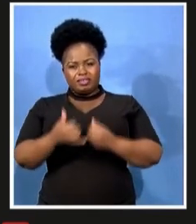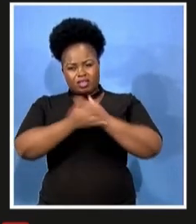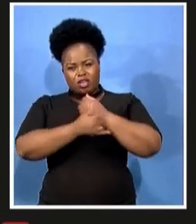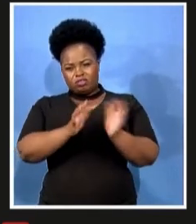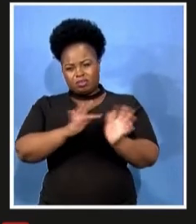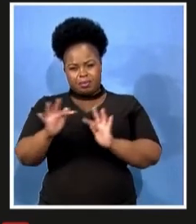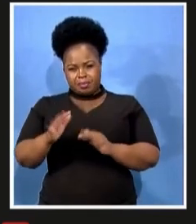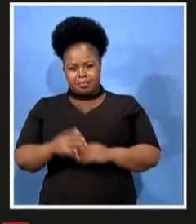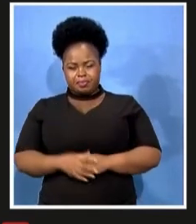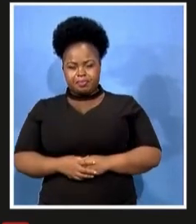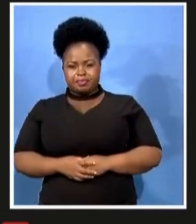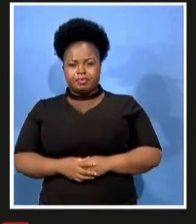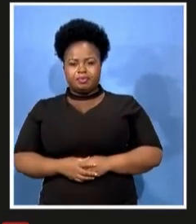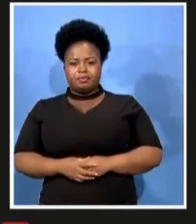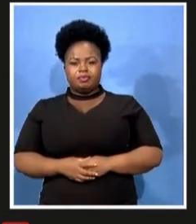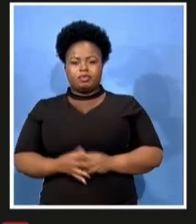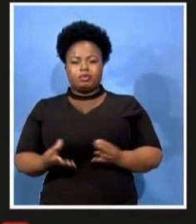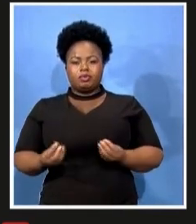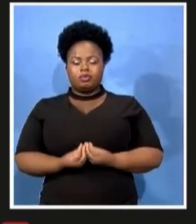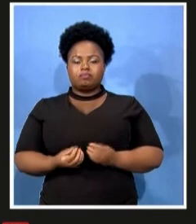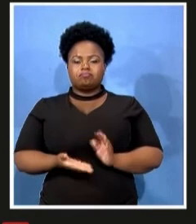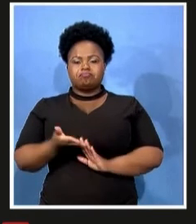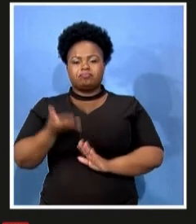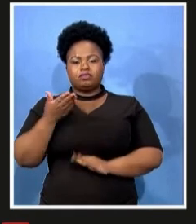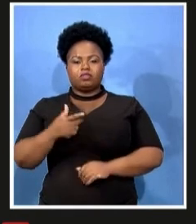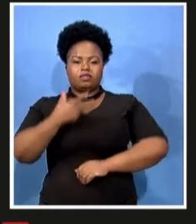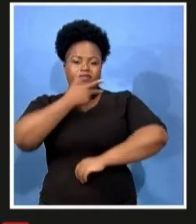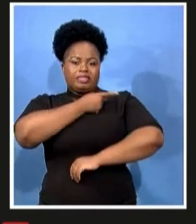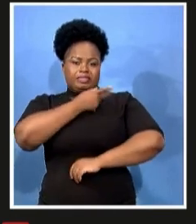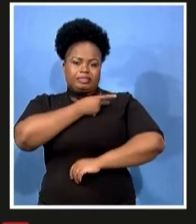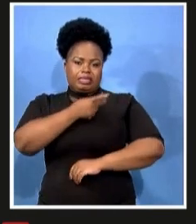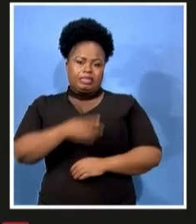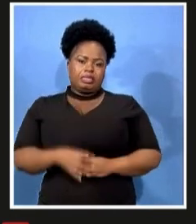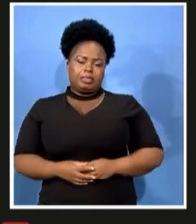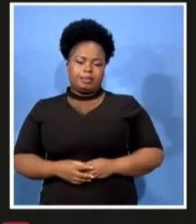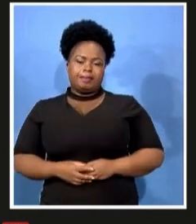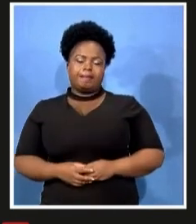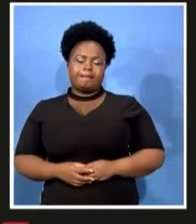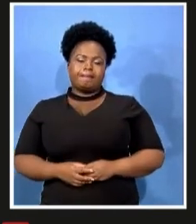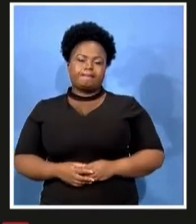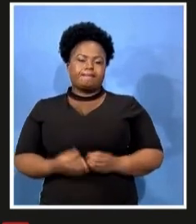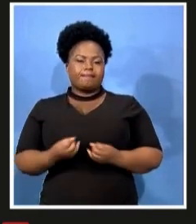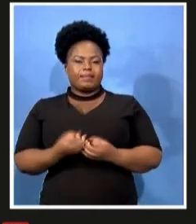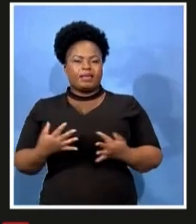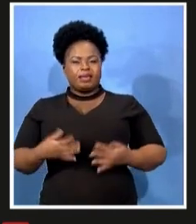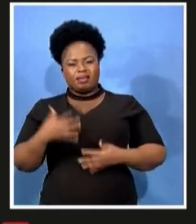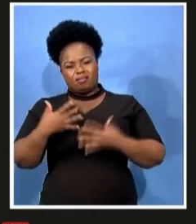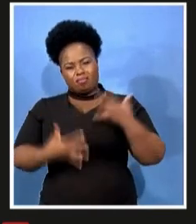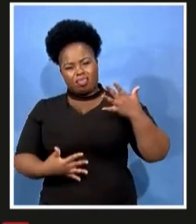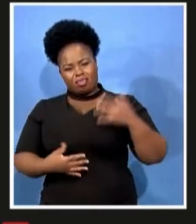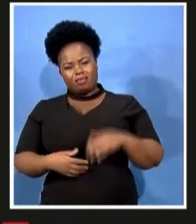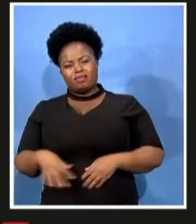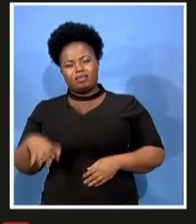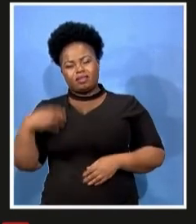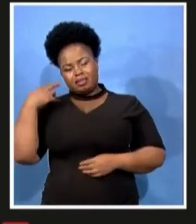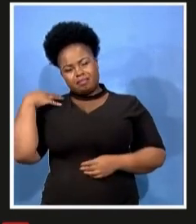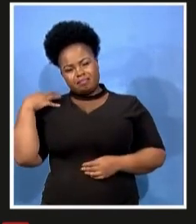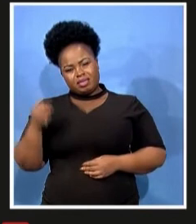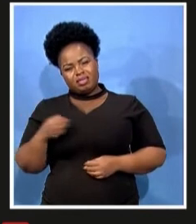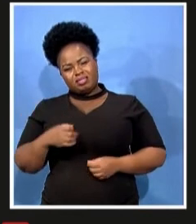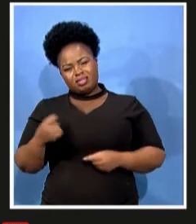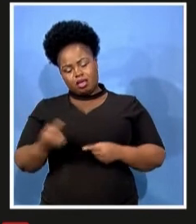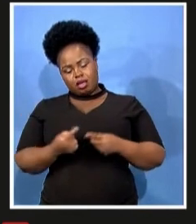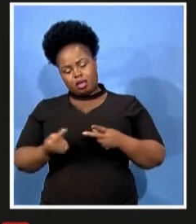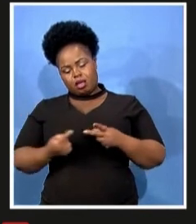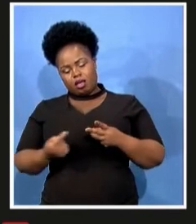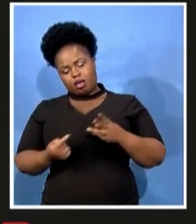update on vaccine. There are a lot of issues, Honorable Minister, that are all over there, scaring other